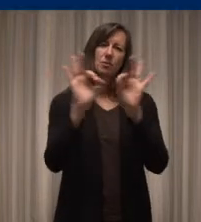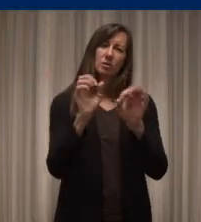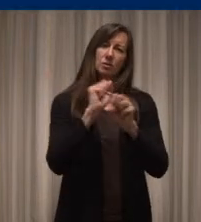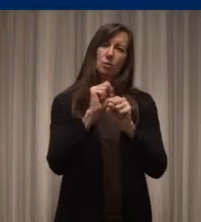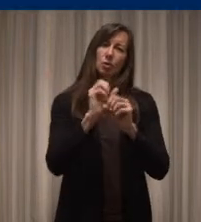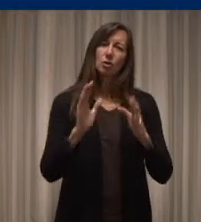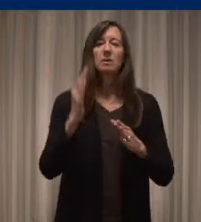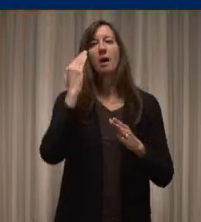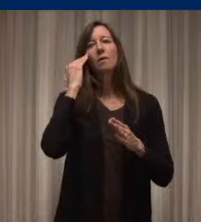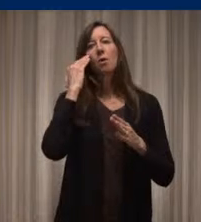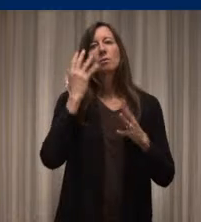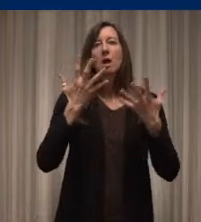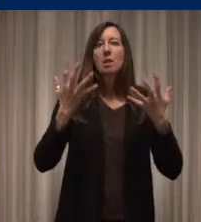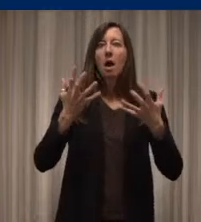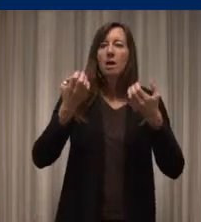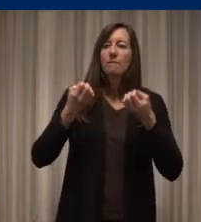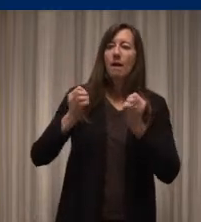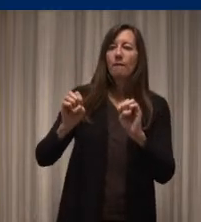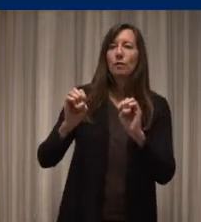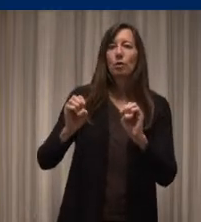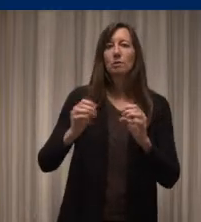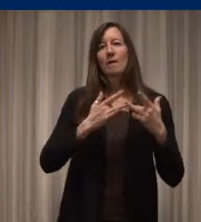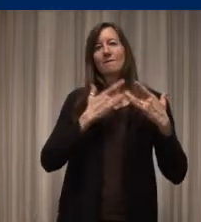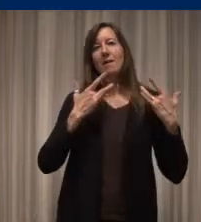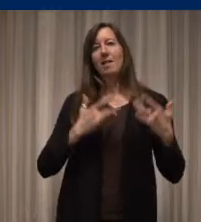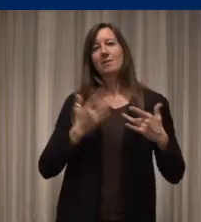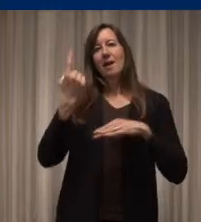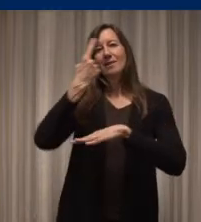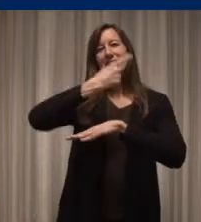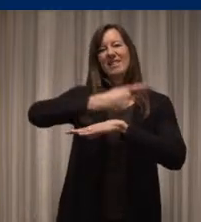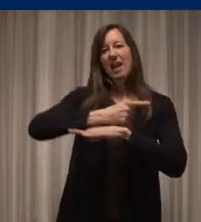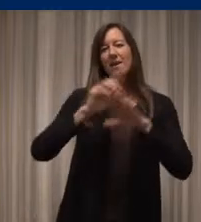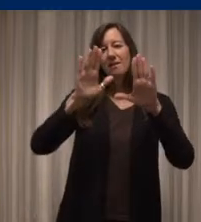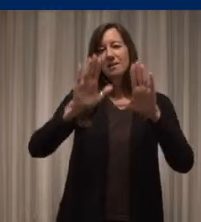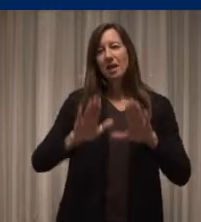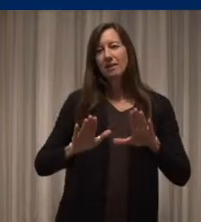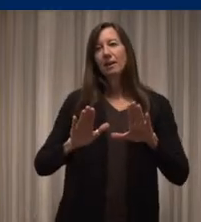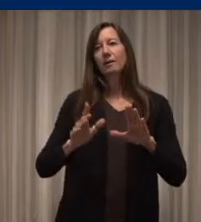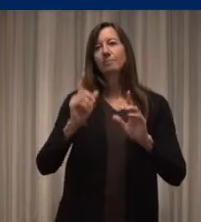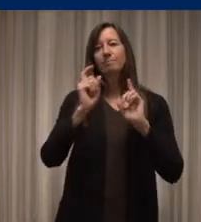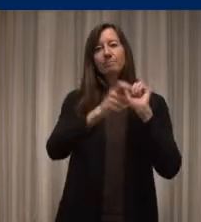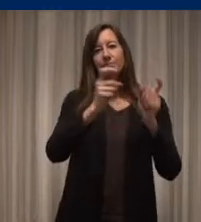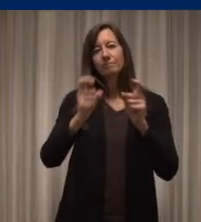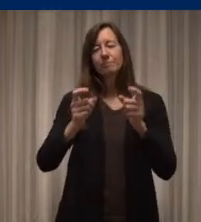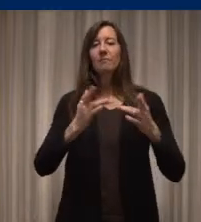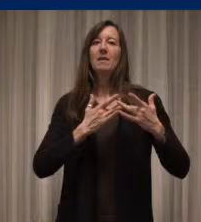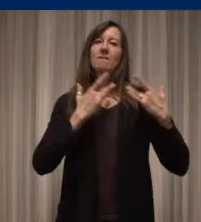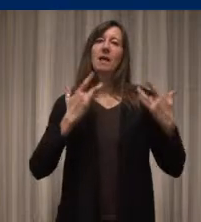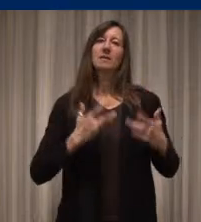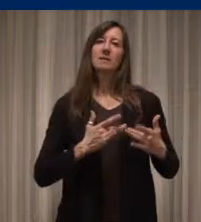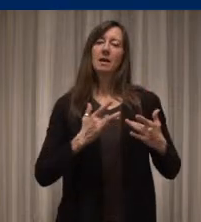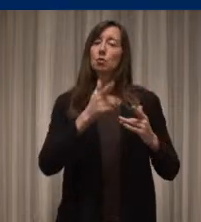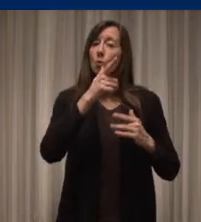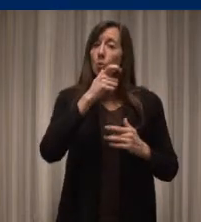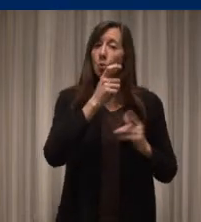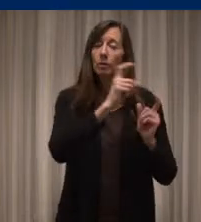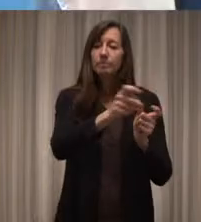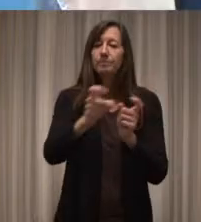Day on Sunday to get Valentines out to our frontline and essential